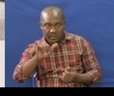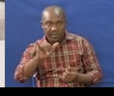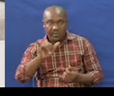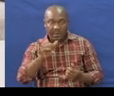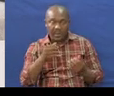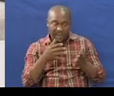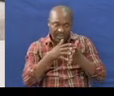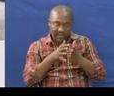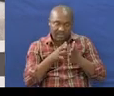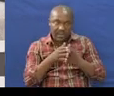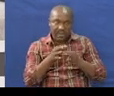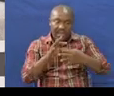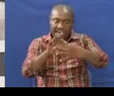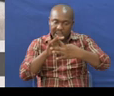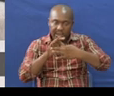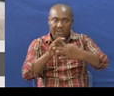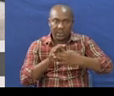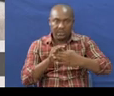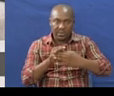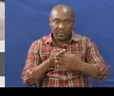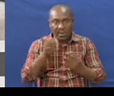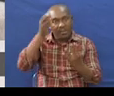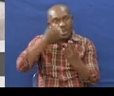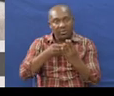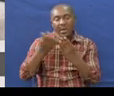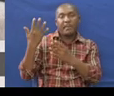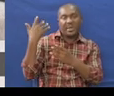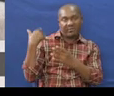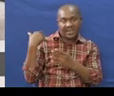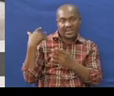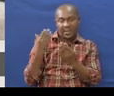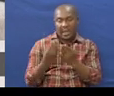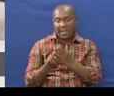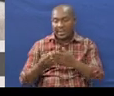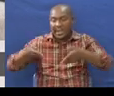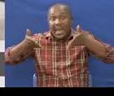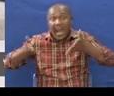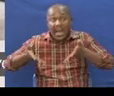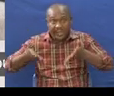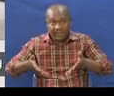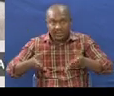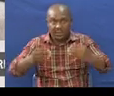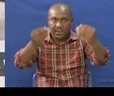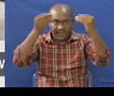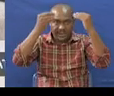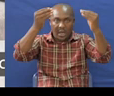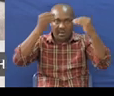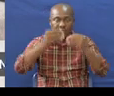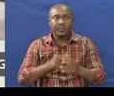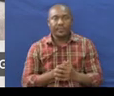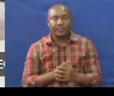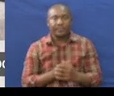explains the relationship that exists between the previous studies and the current study. So like that.